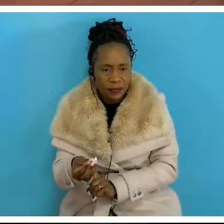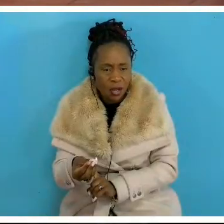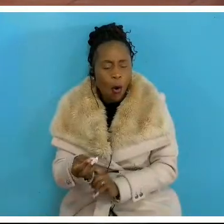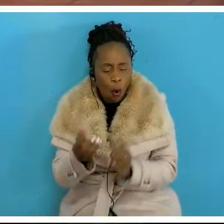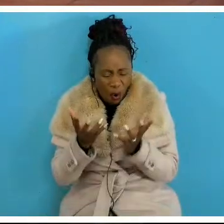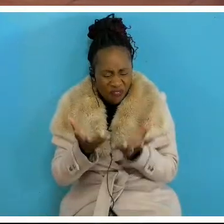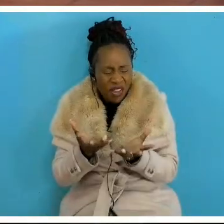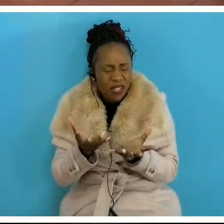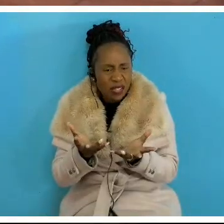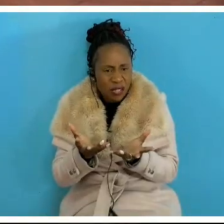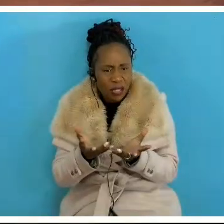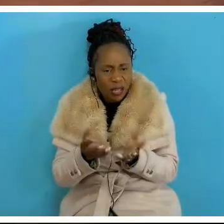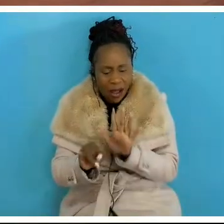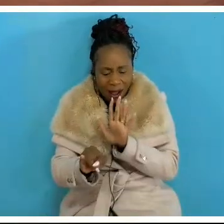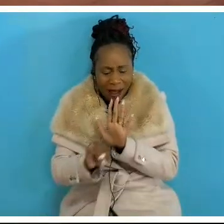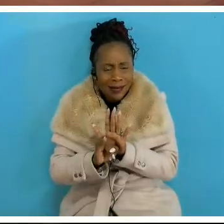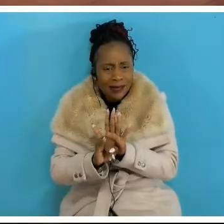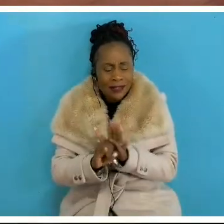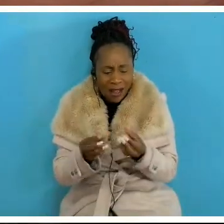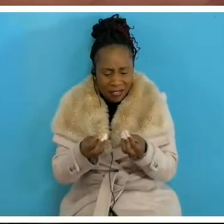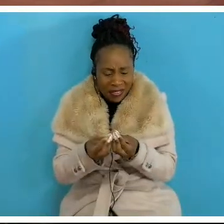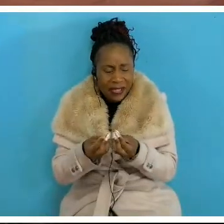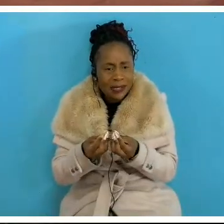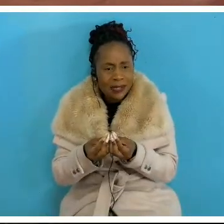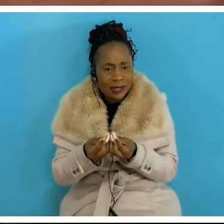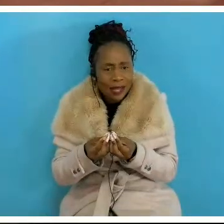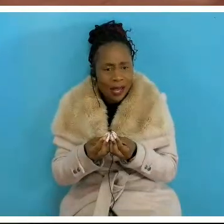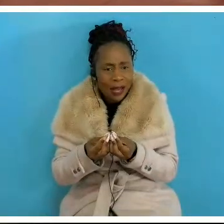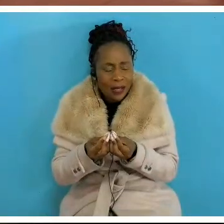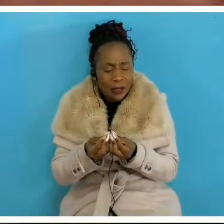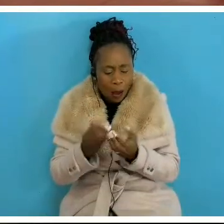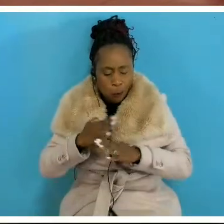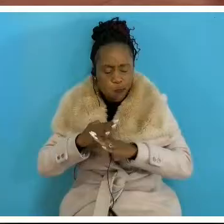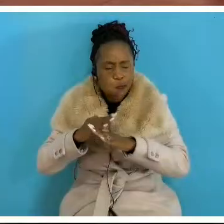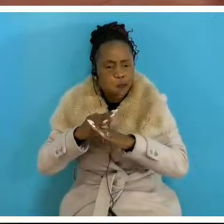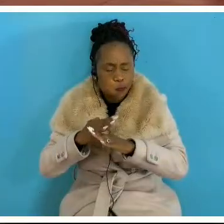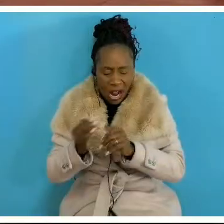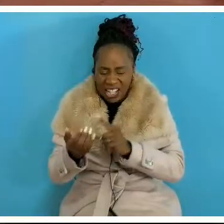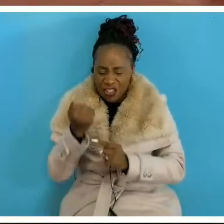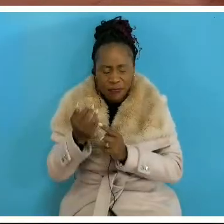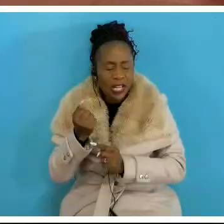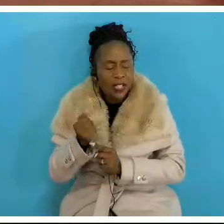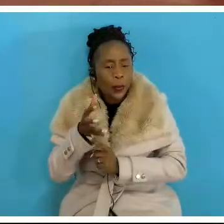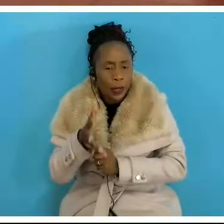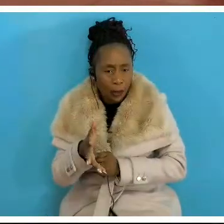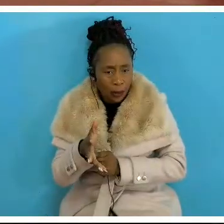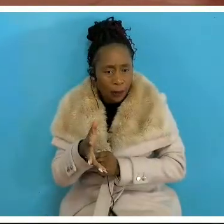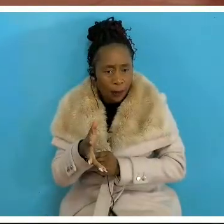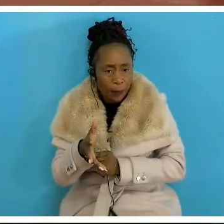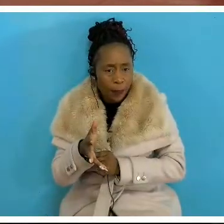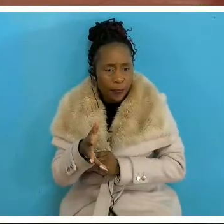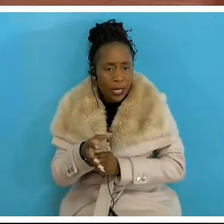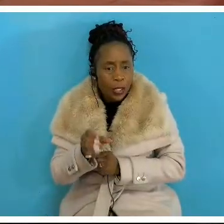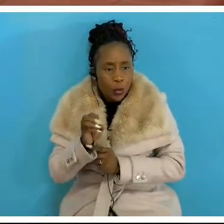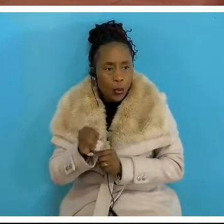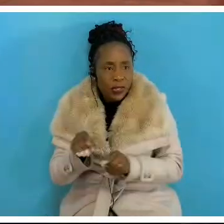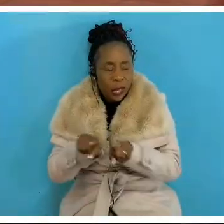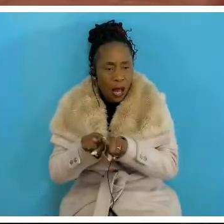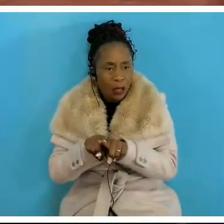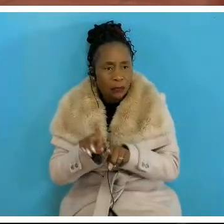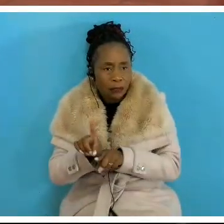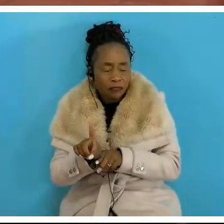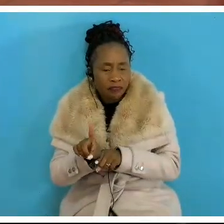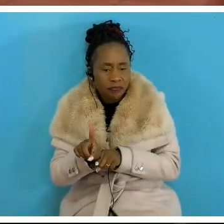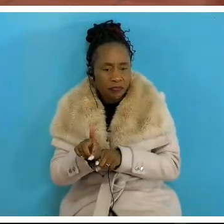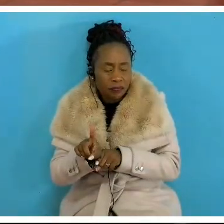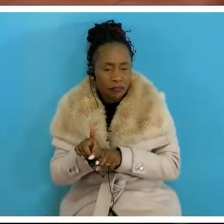also identify the things that are going to hinder that achievement of a budget. So it seems as if